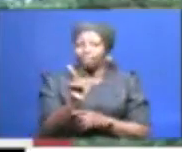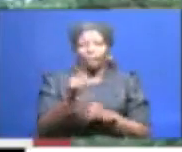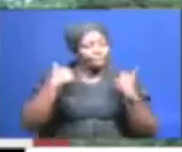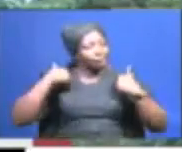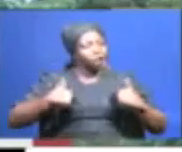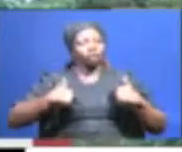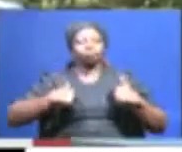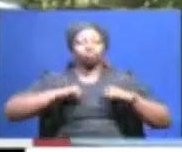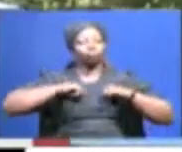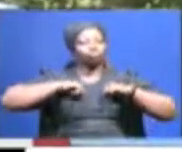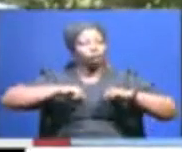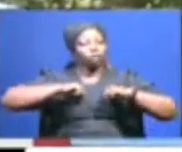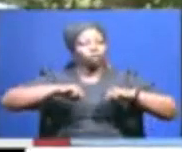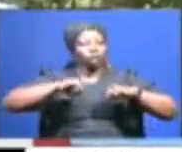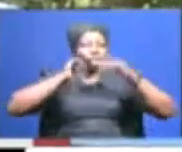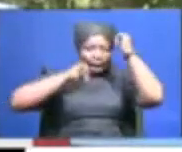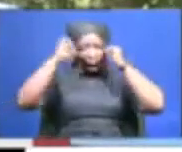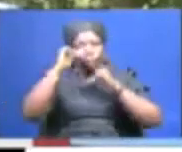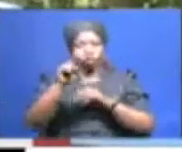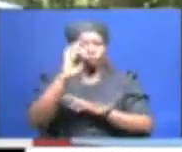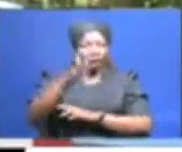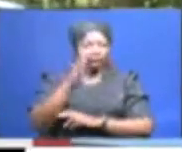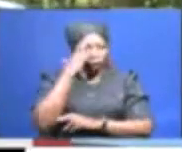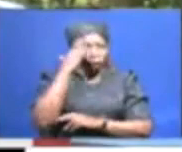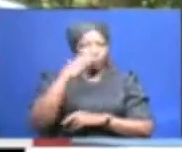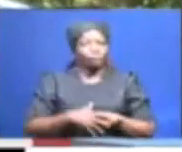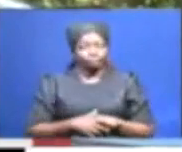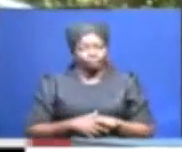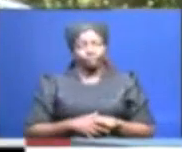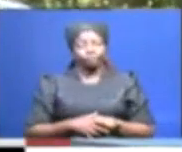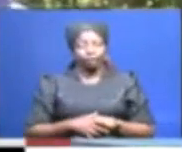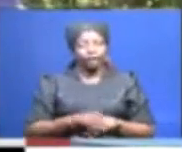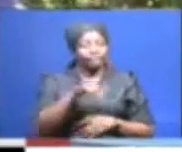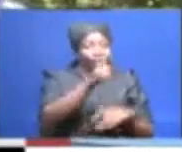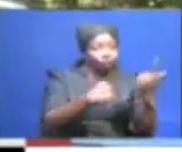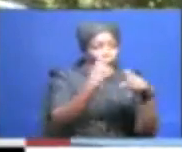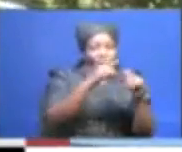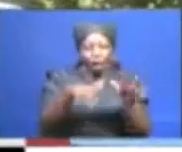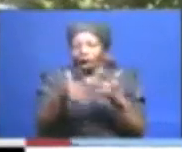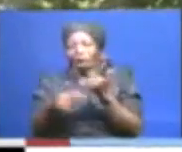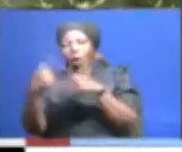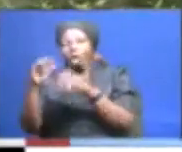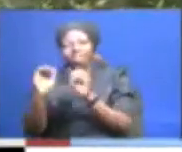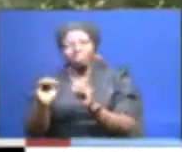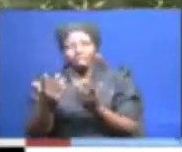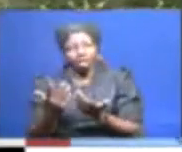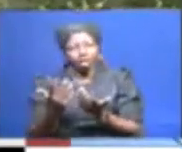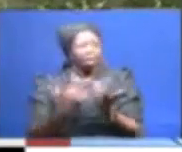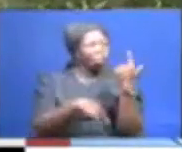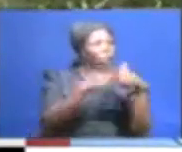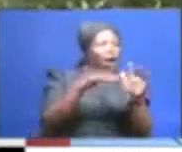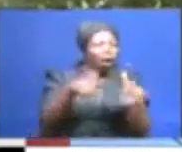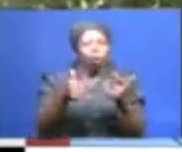hamjui. Yeye alishinda ama hakushinda? Alishinda. Alishinda ama hakushinda?